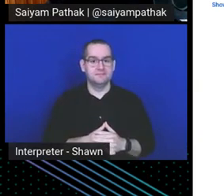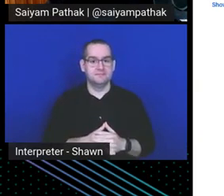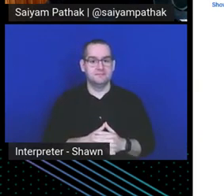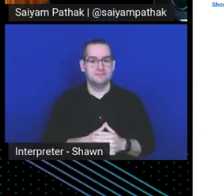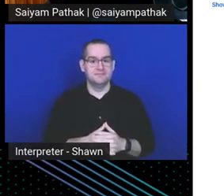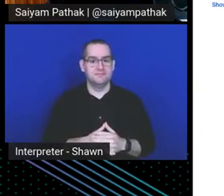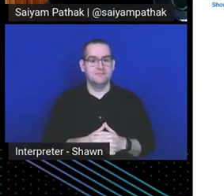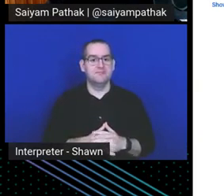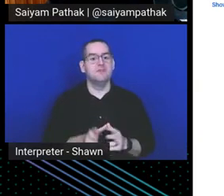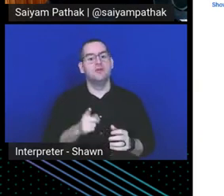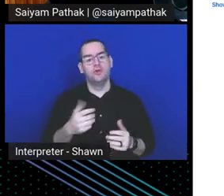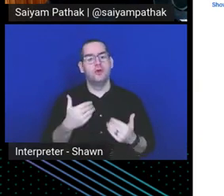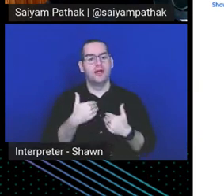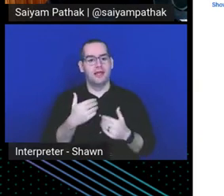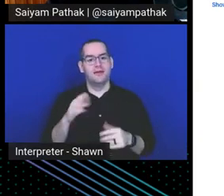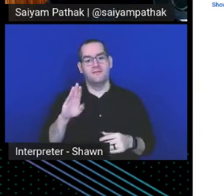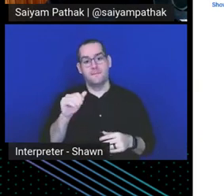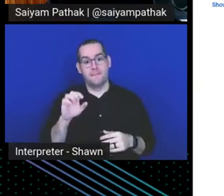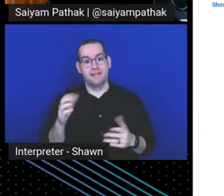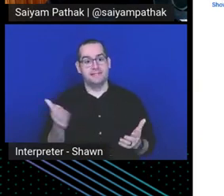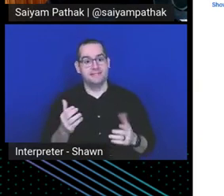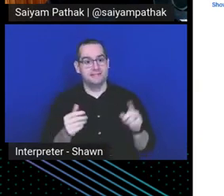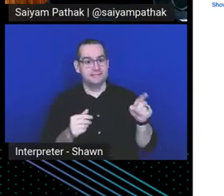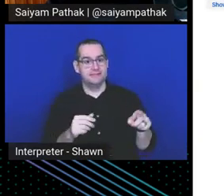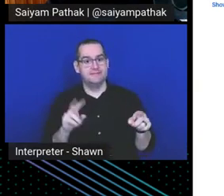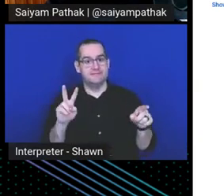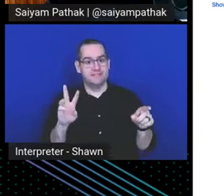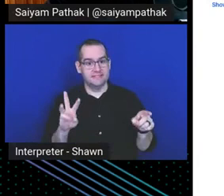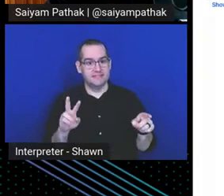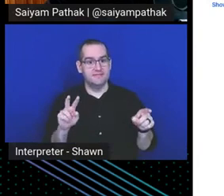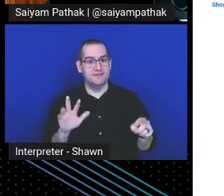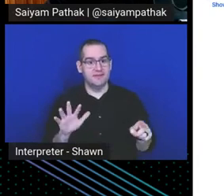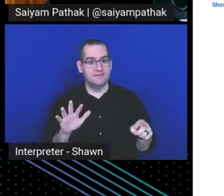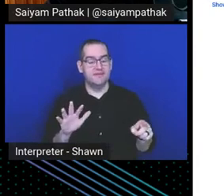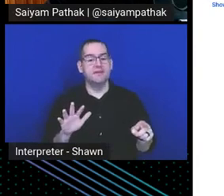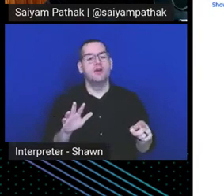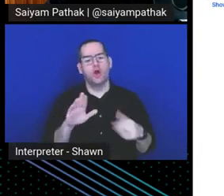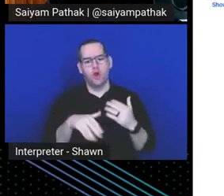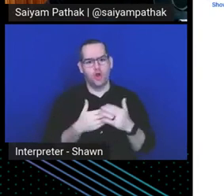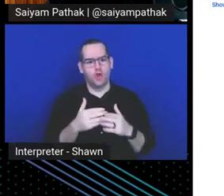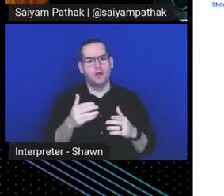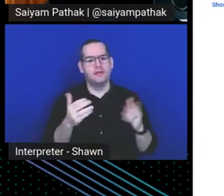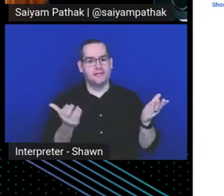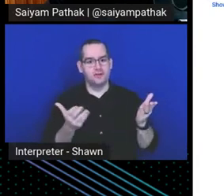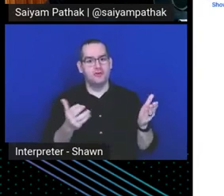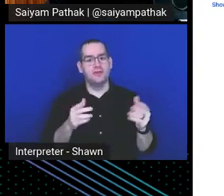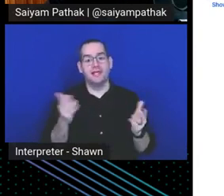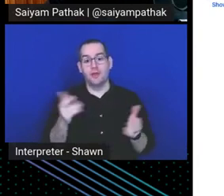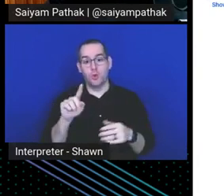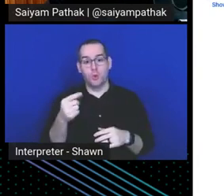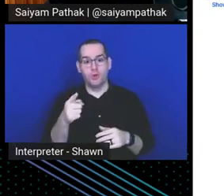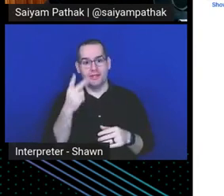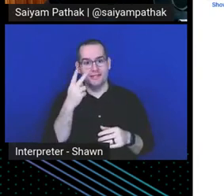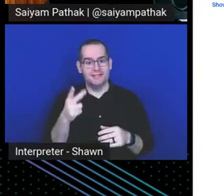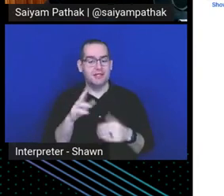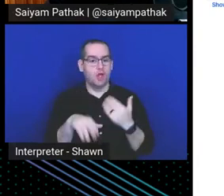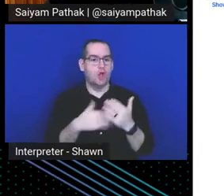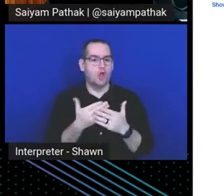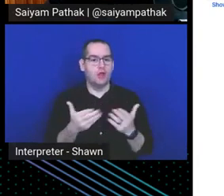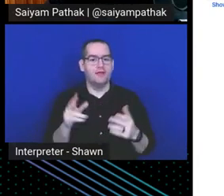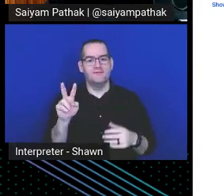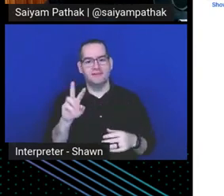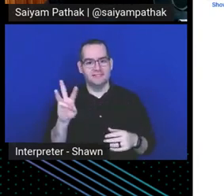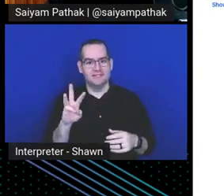you have the builds over here like v6, v5. So all the builds are here, and here only you'll be able to see all those like